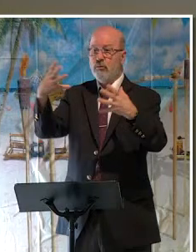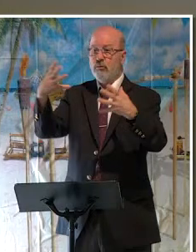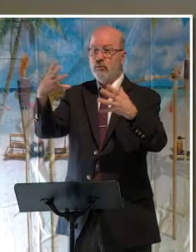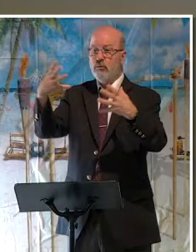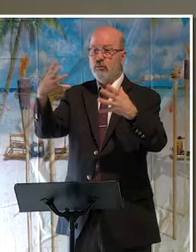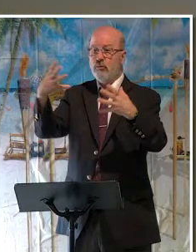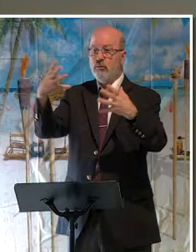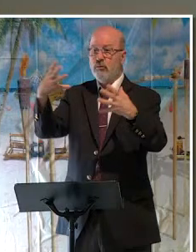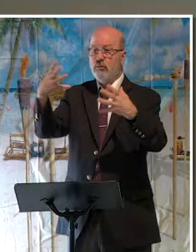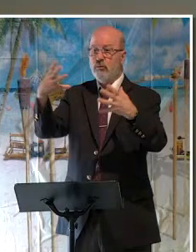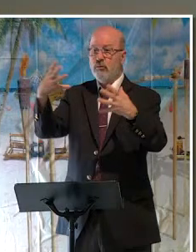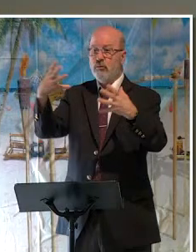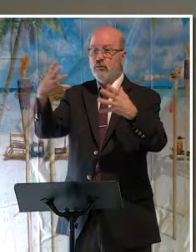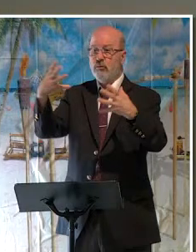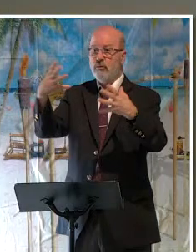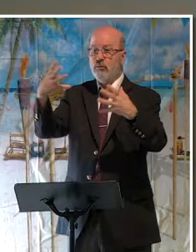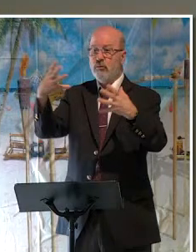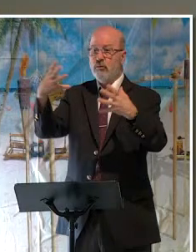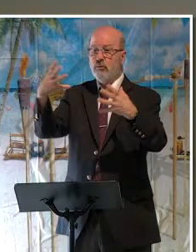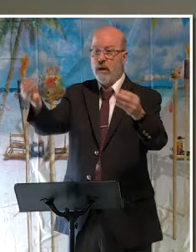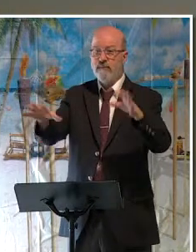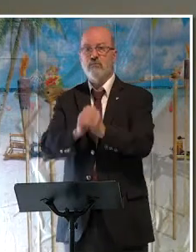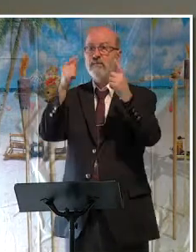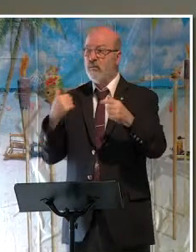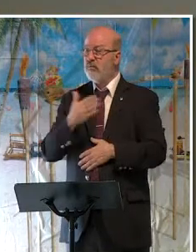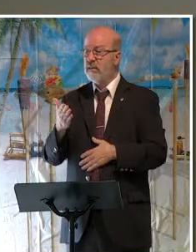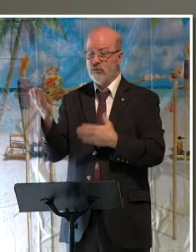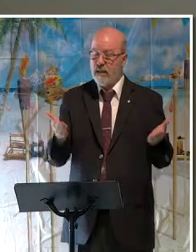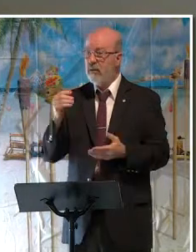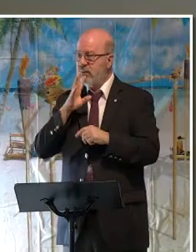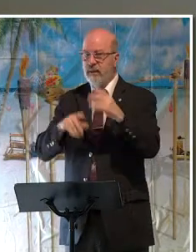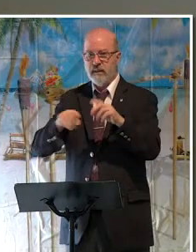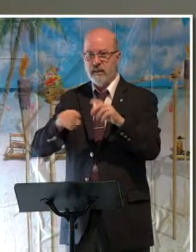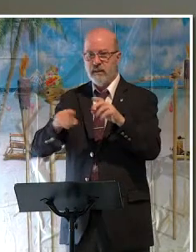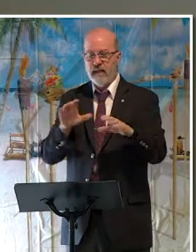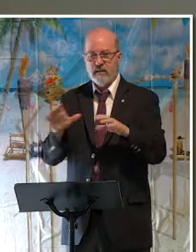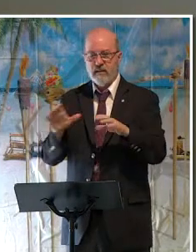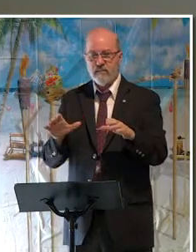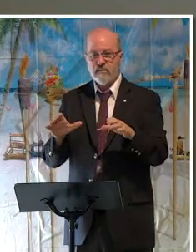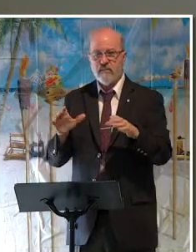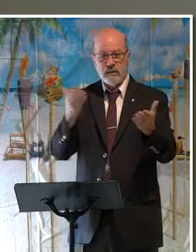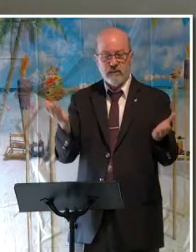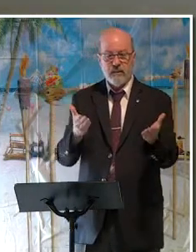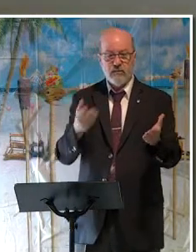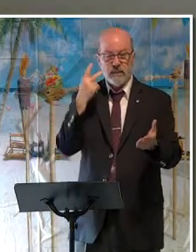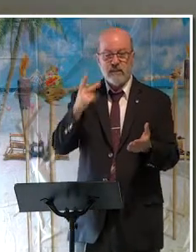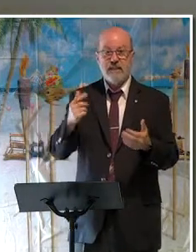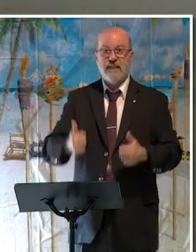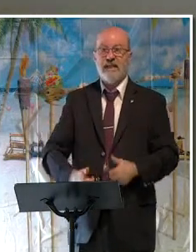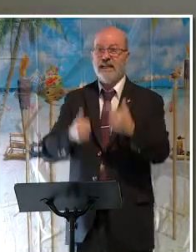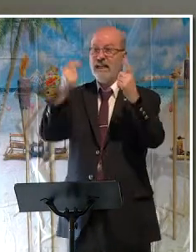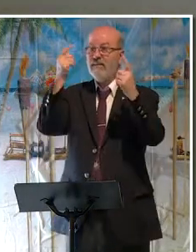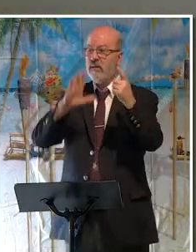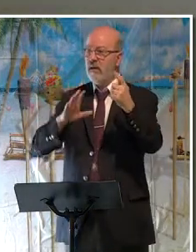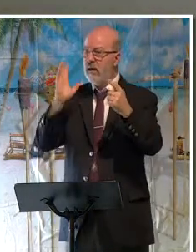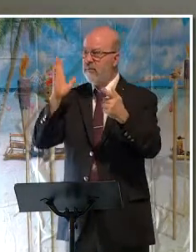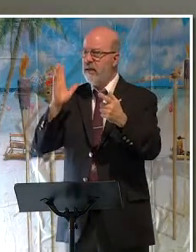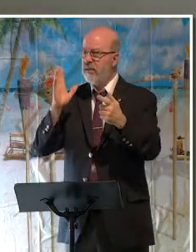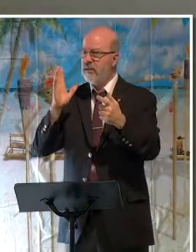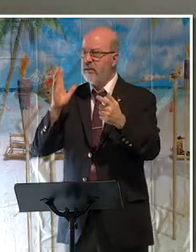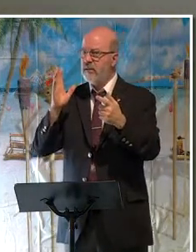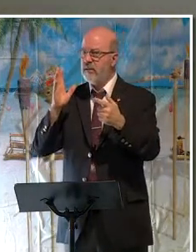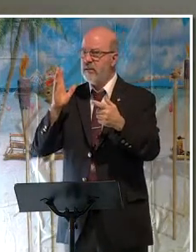see, ears but he can't hear, mouth but he can't speak, hands but he can't act. But bring them here so they can see the living God. Imagine what it was